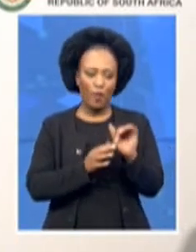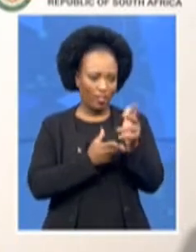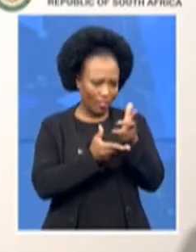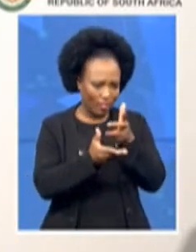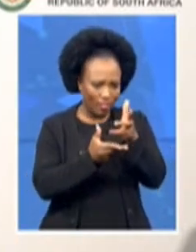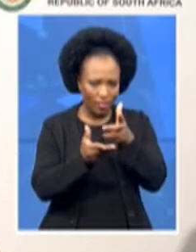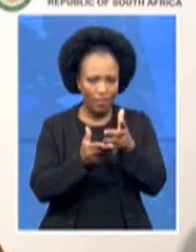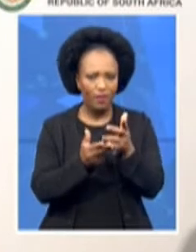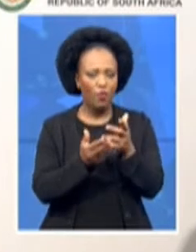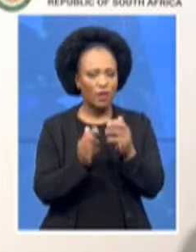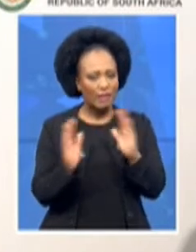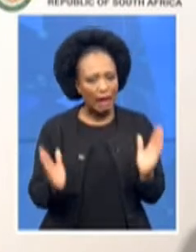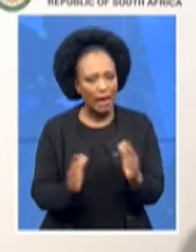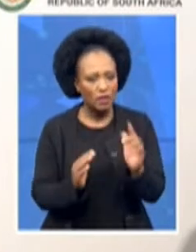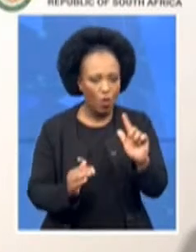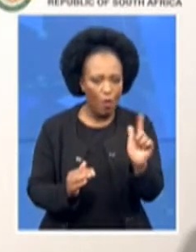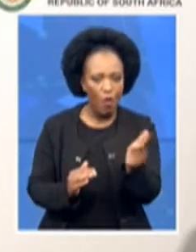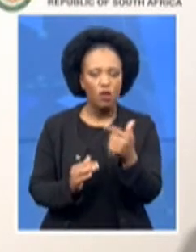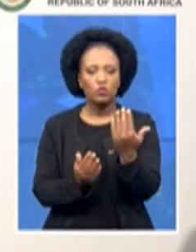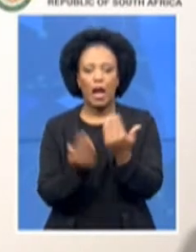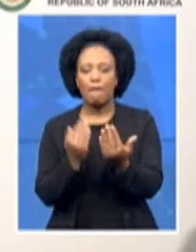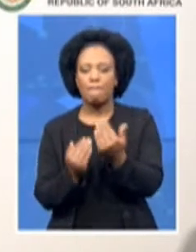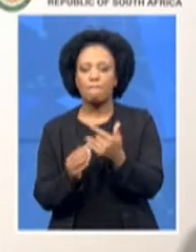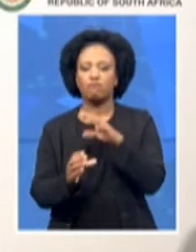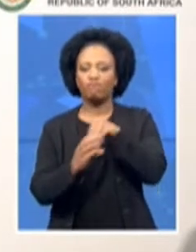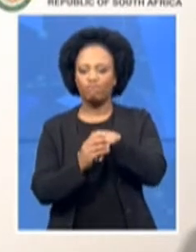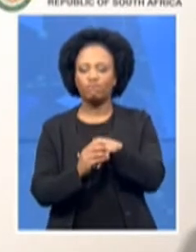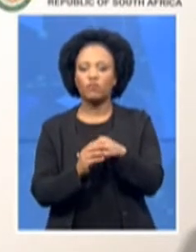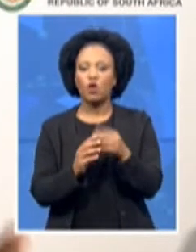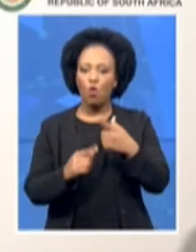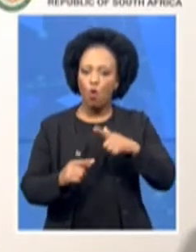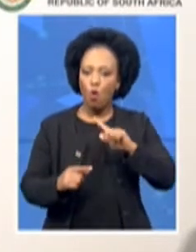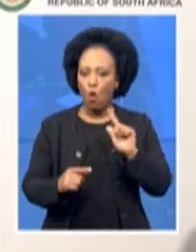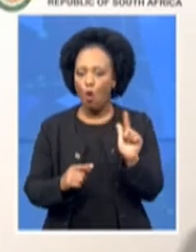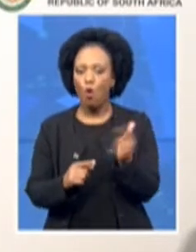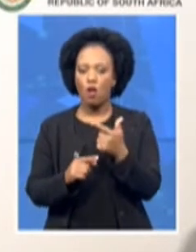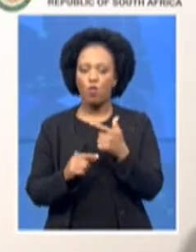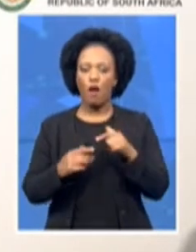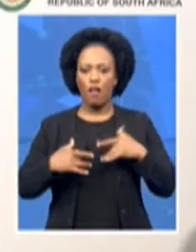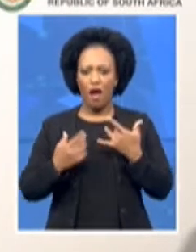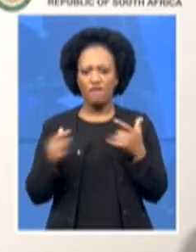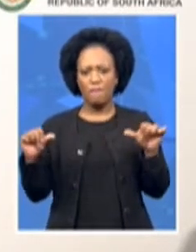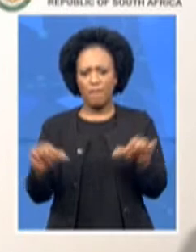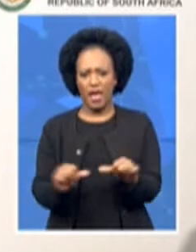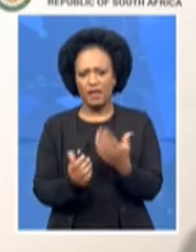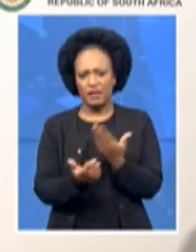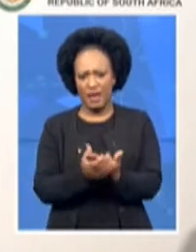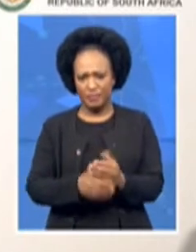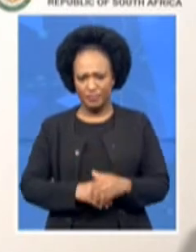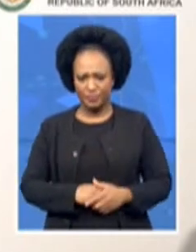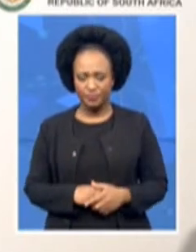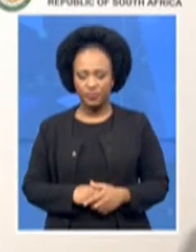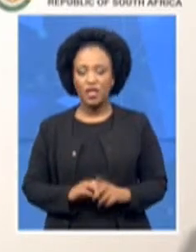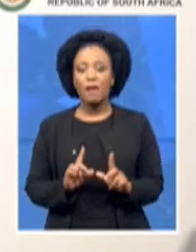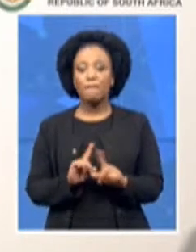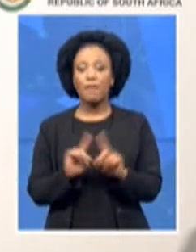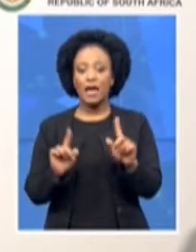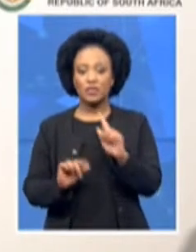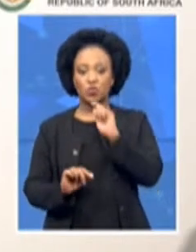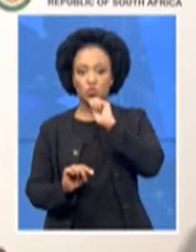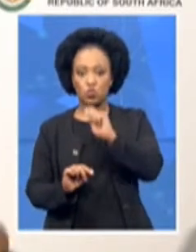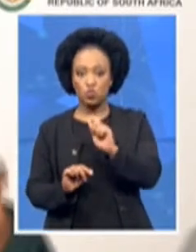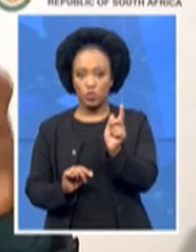so that we can all claim our lives back. But the bottom line remains, we